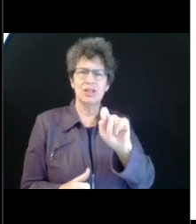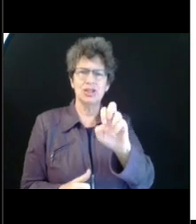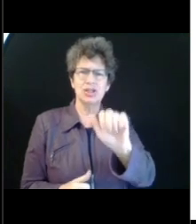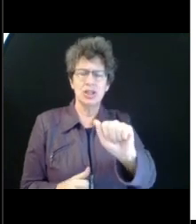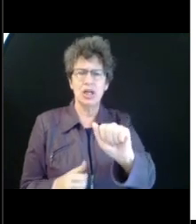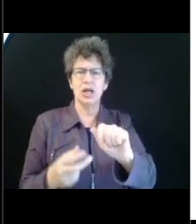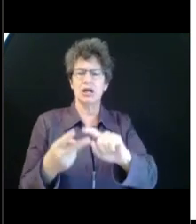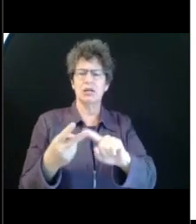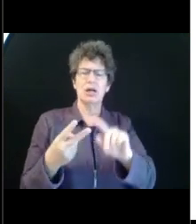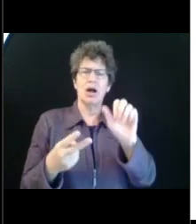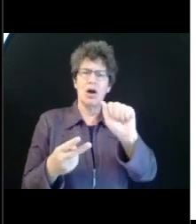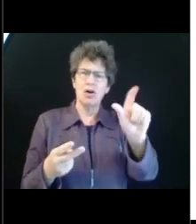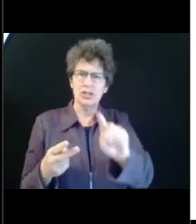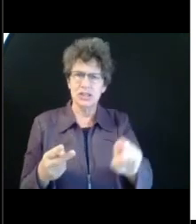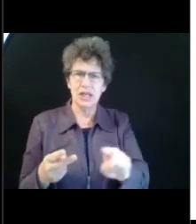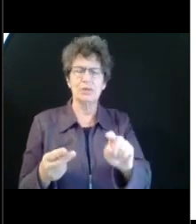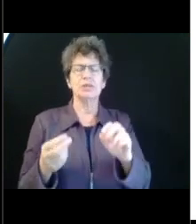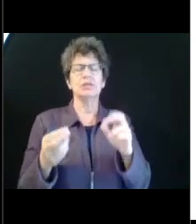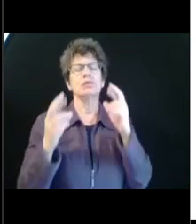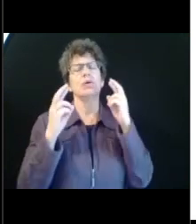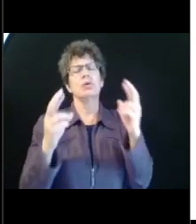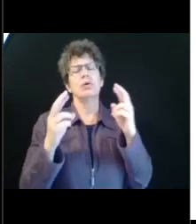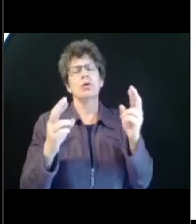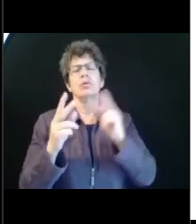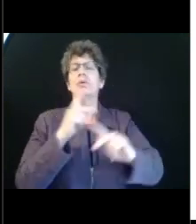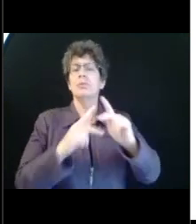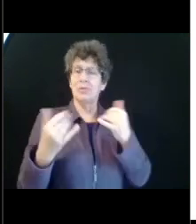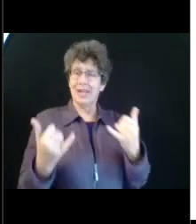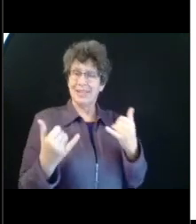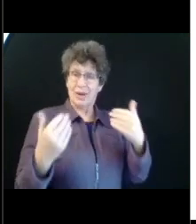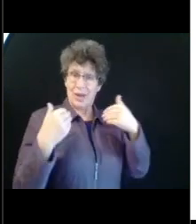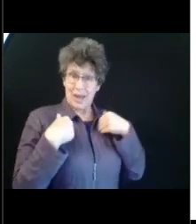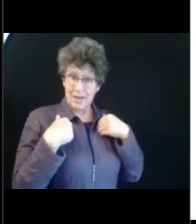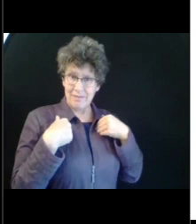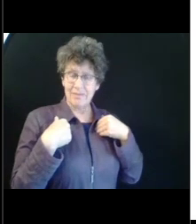included, a truly dementia-friendly British Columbia.